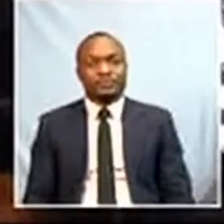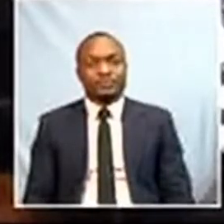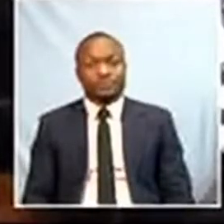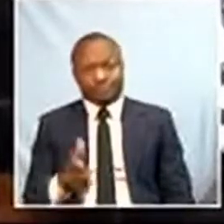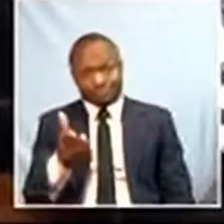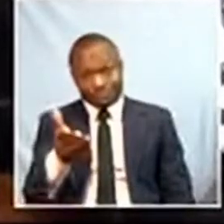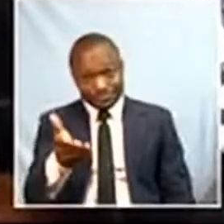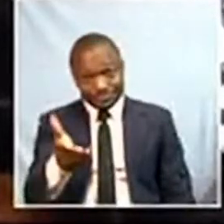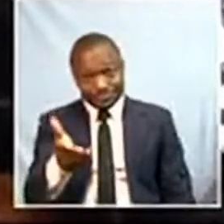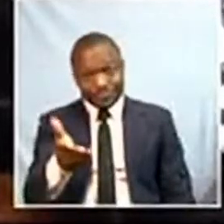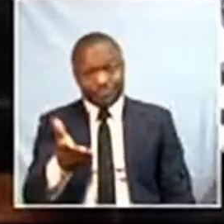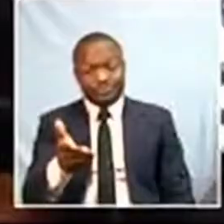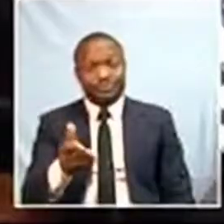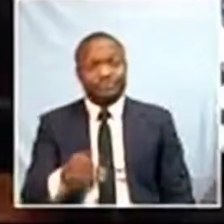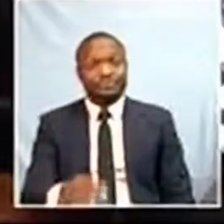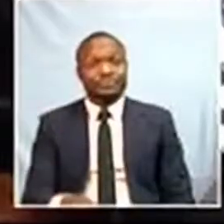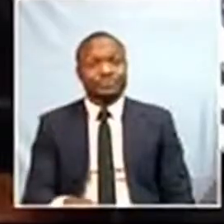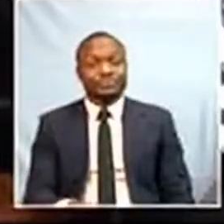Yes, Honorable.